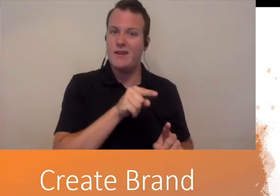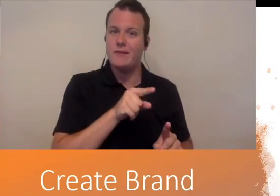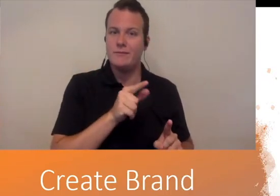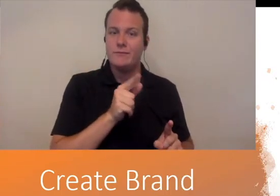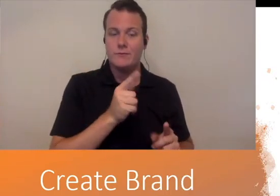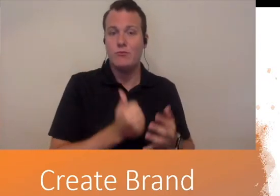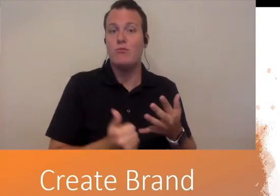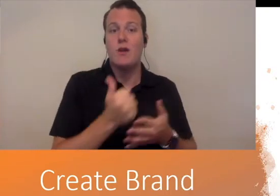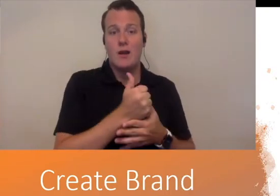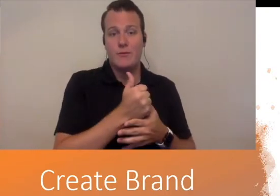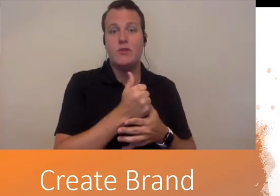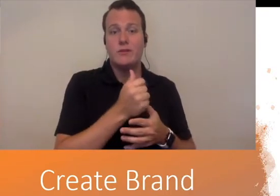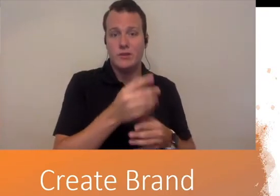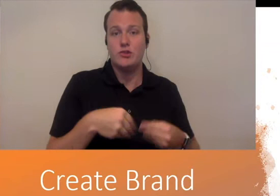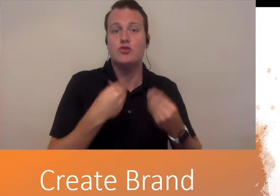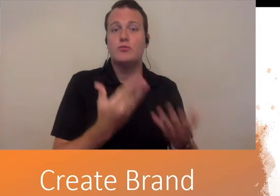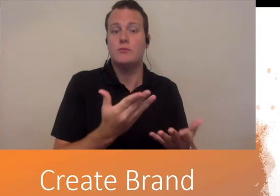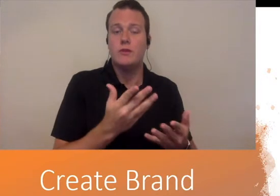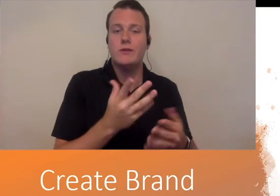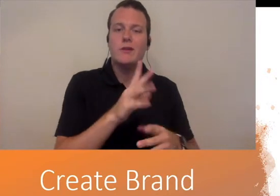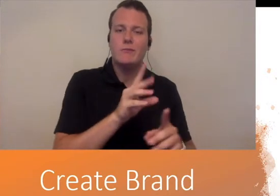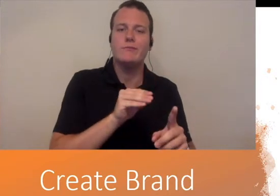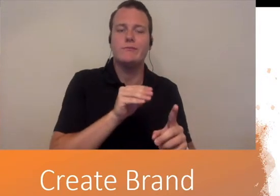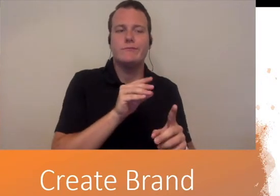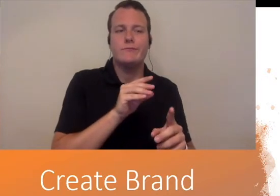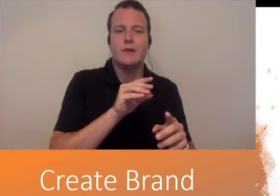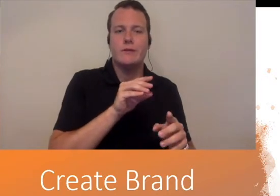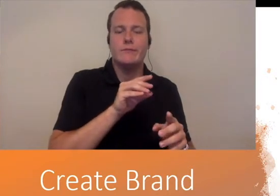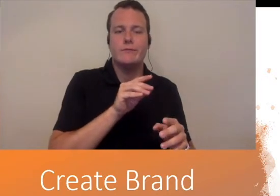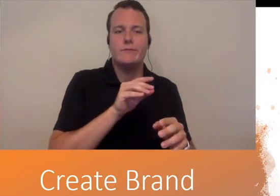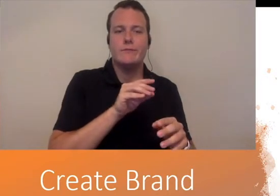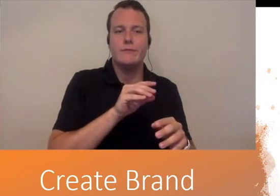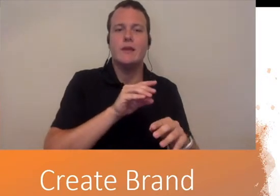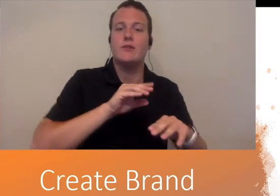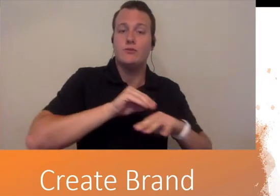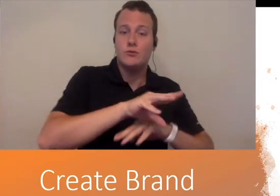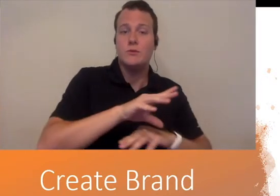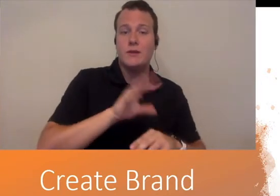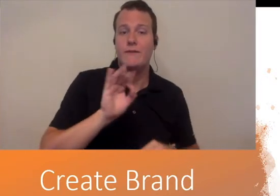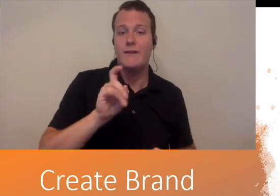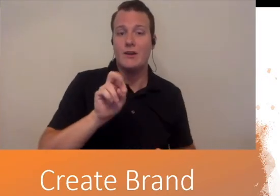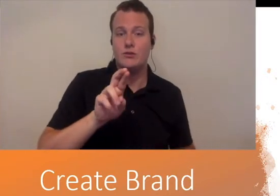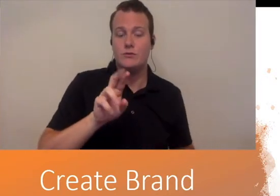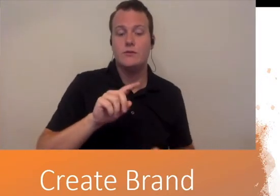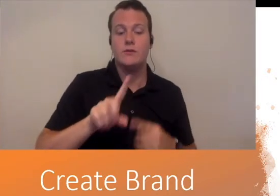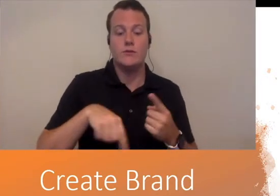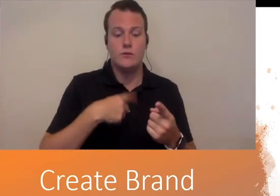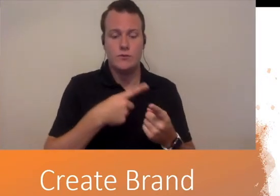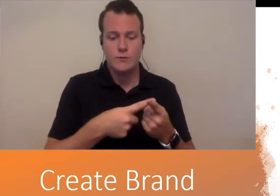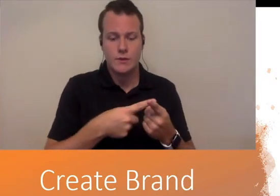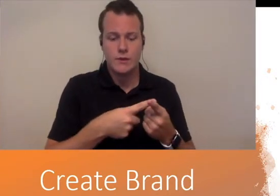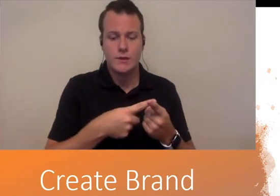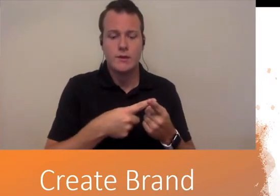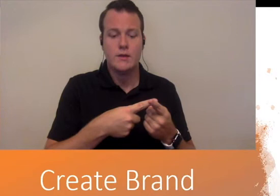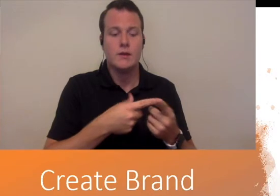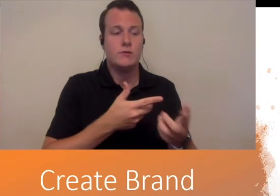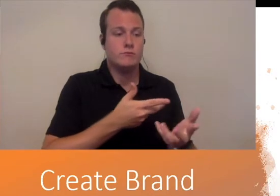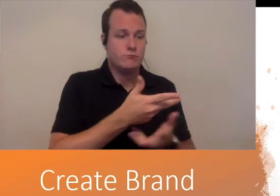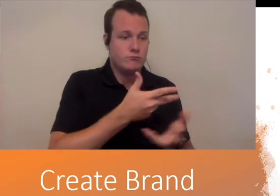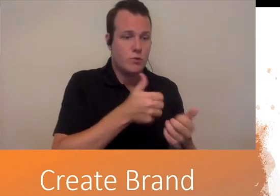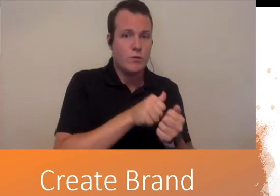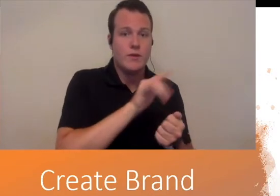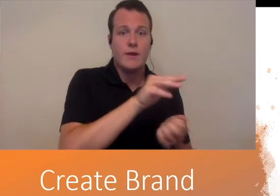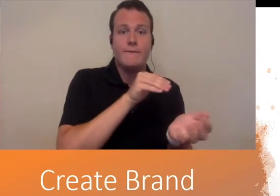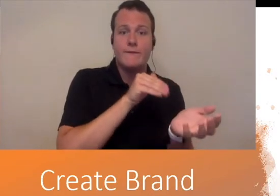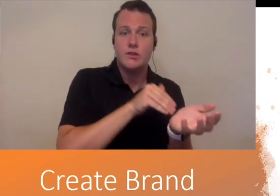That means as you start to work with people, you want to make sure that physician knows, and when you talk to the physician,